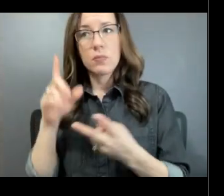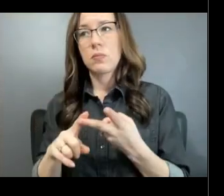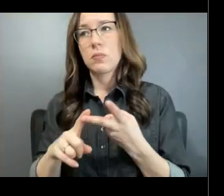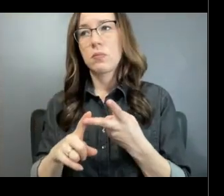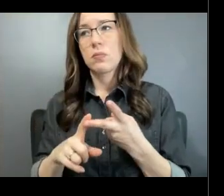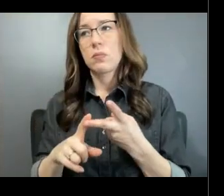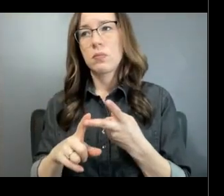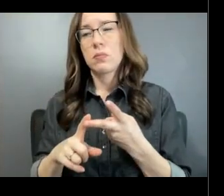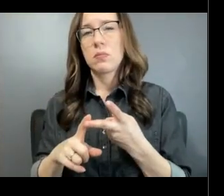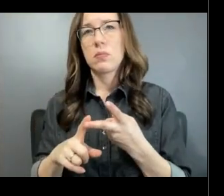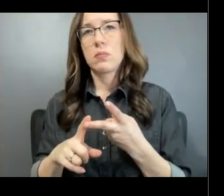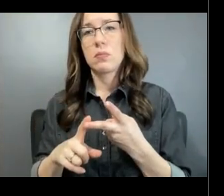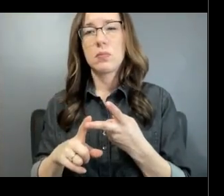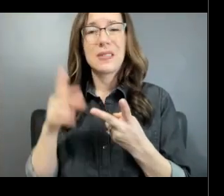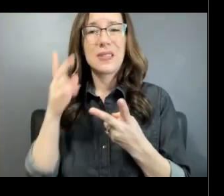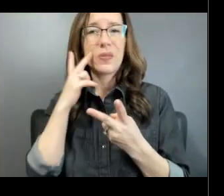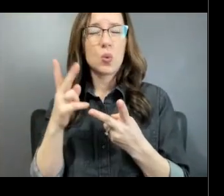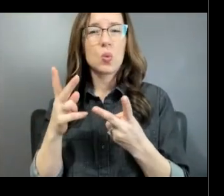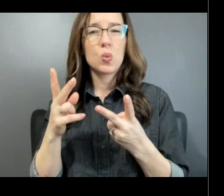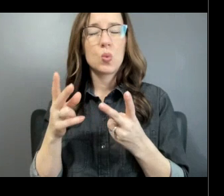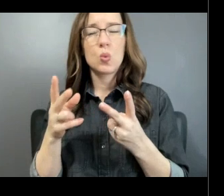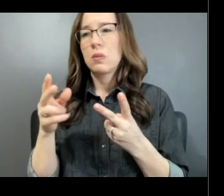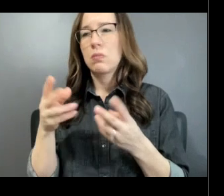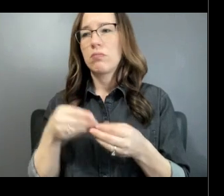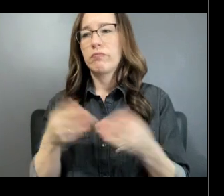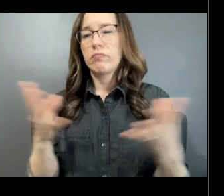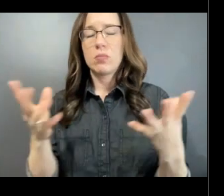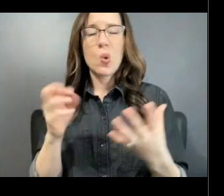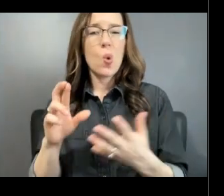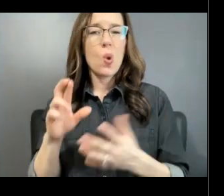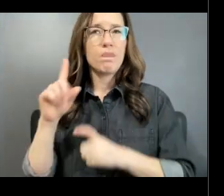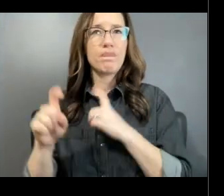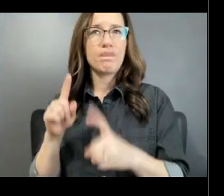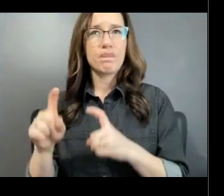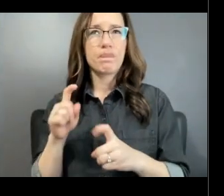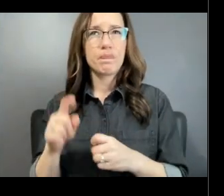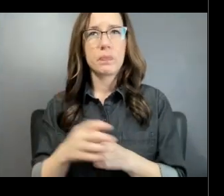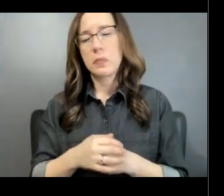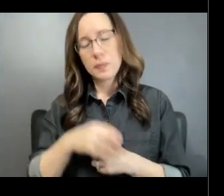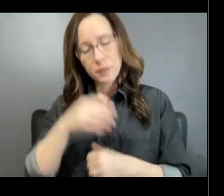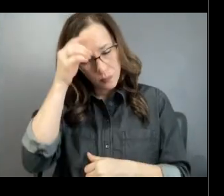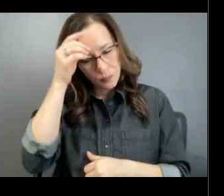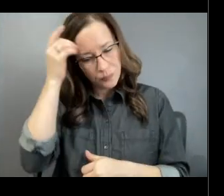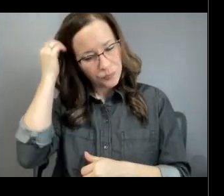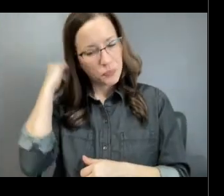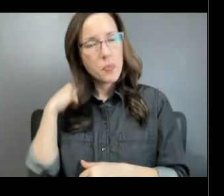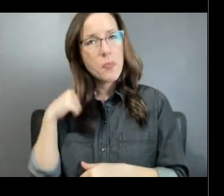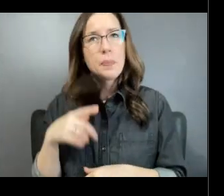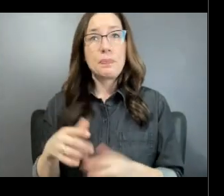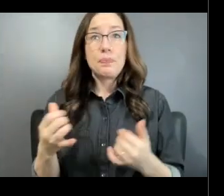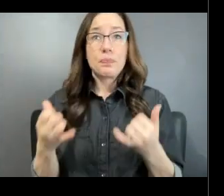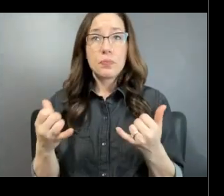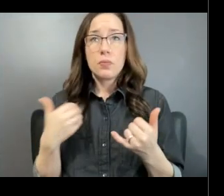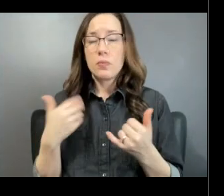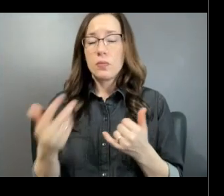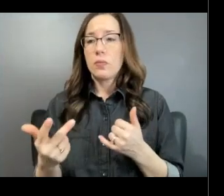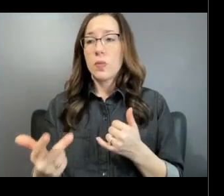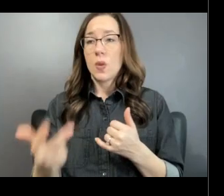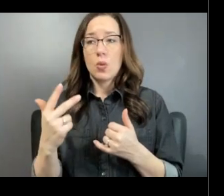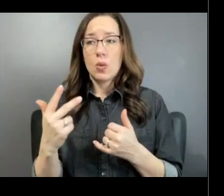review any handouts, and ask any questions. Today, we have 3